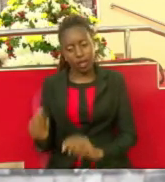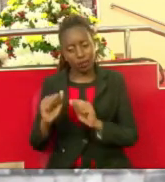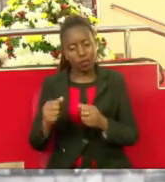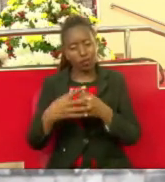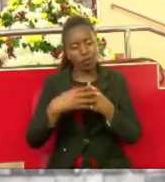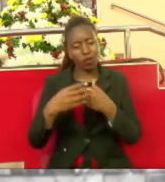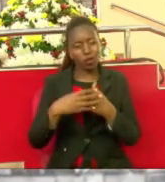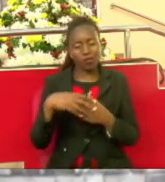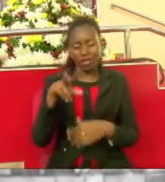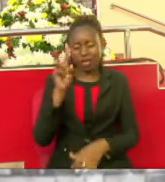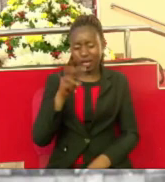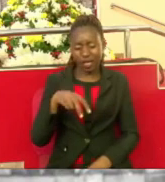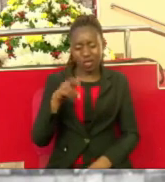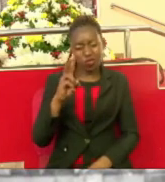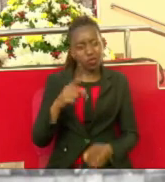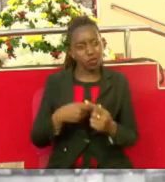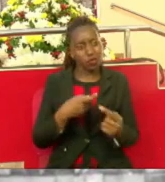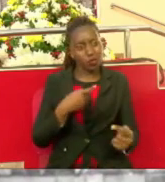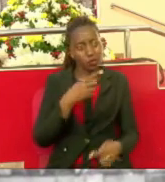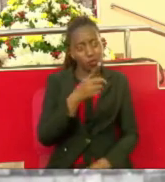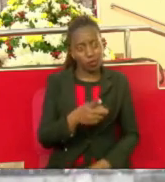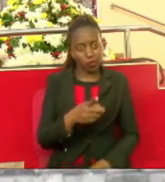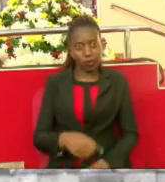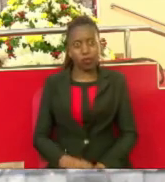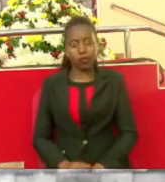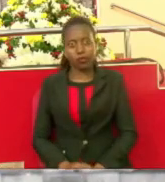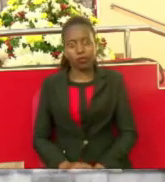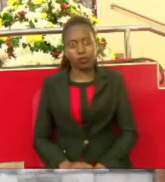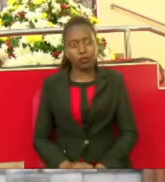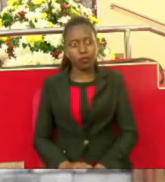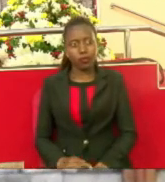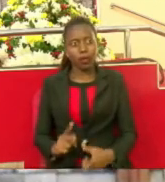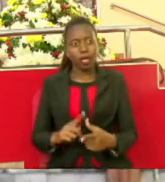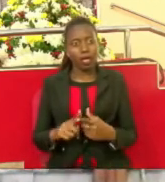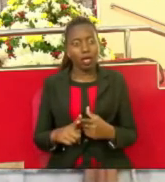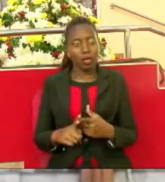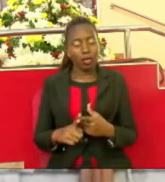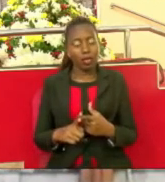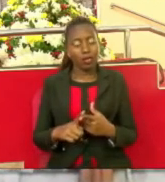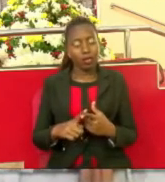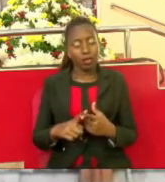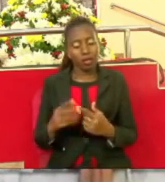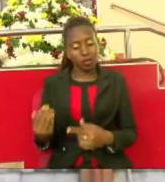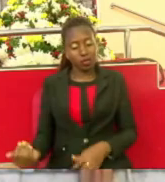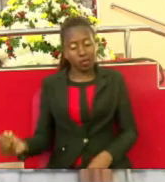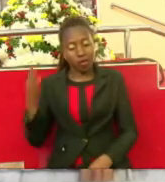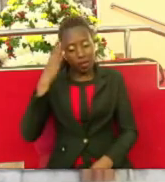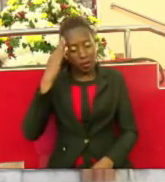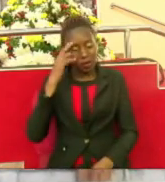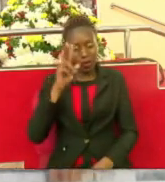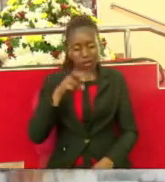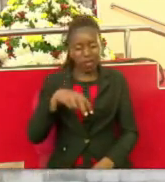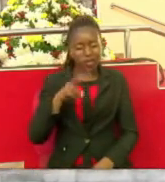you that are not spoken. Kwa sababu mtoto atachukua hata mambo hasi ambayo unayanena pale. And they know the attitude you have about that teacher. Wanajua mtazamo unao